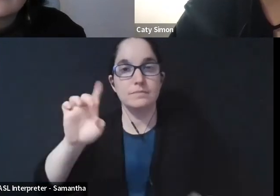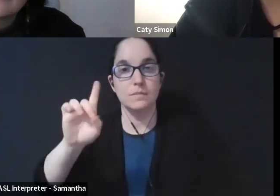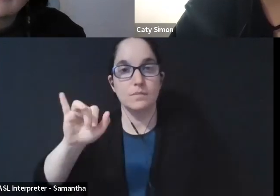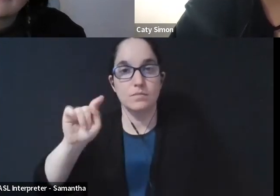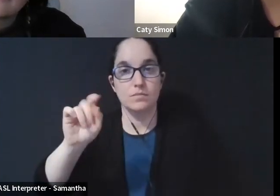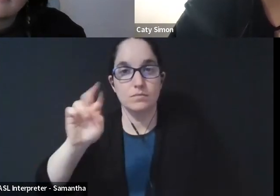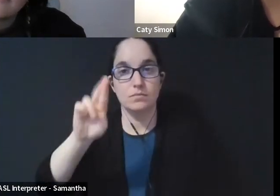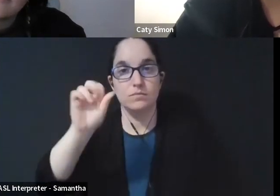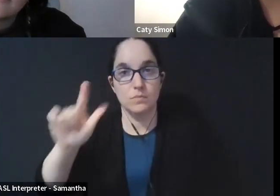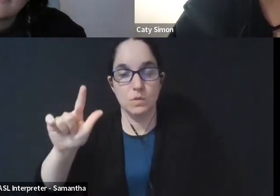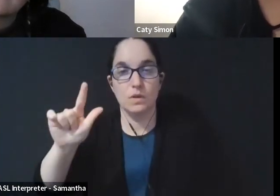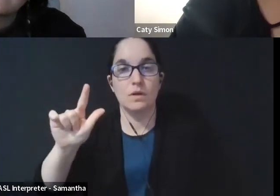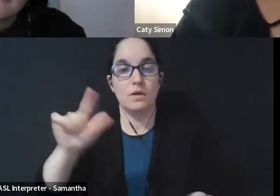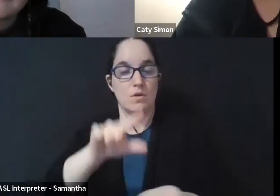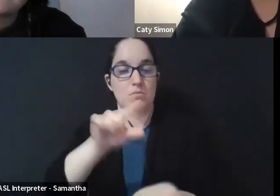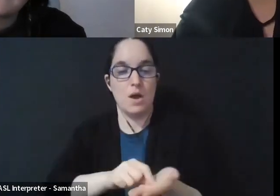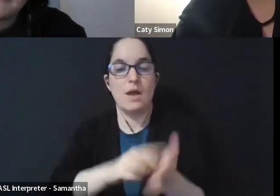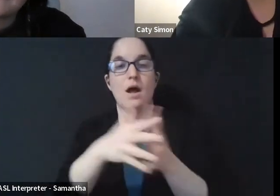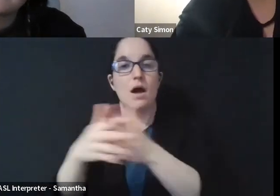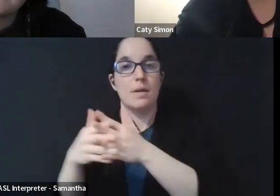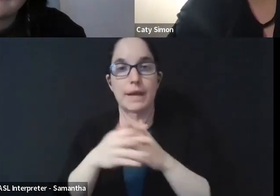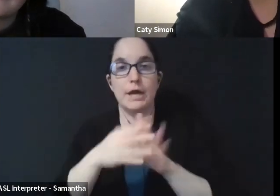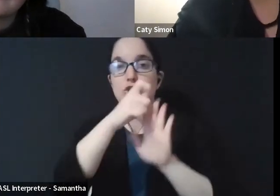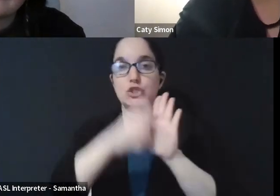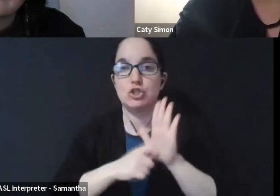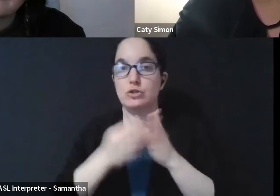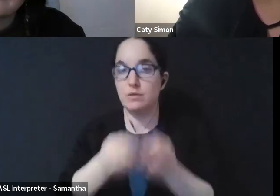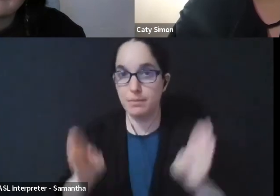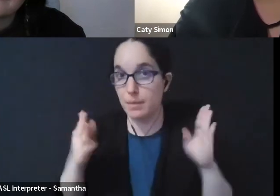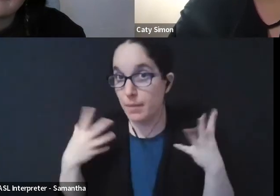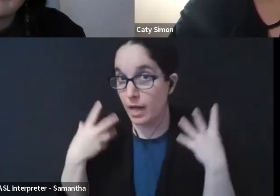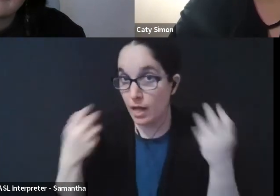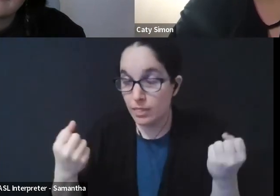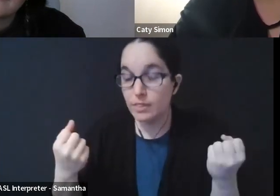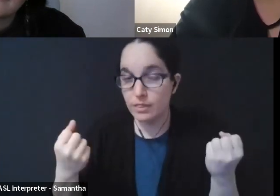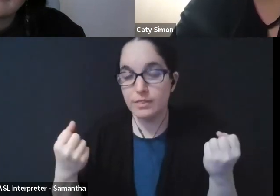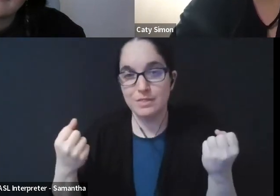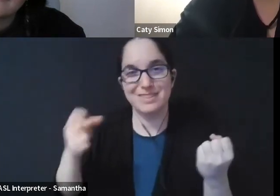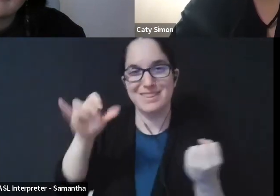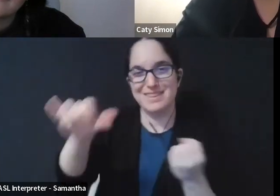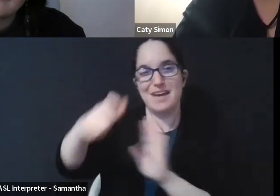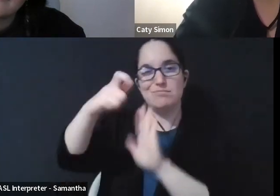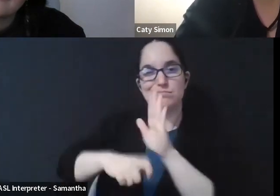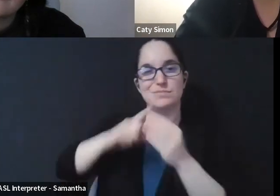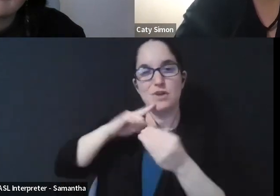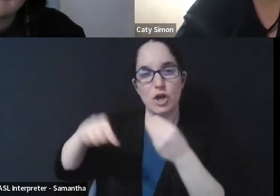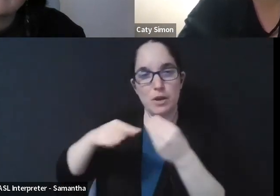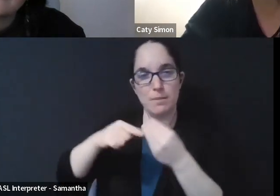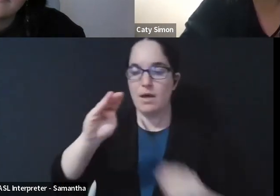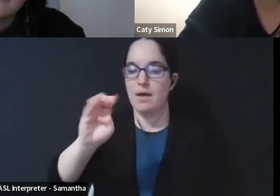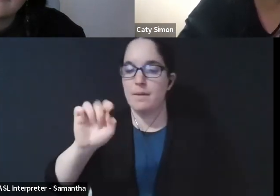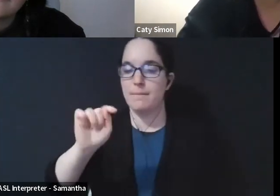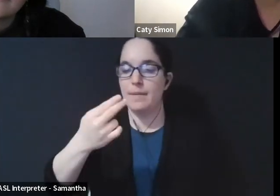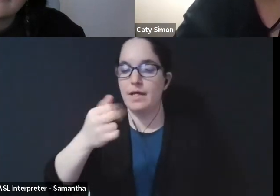the American Journal of Public Health, which was drawing on drawing on our methadone manifesto,